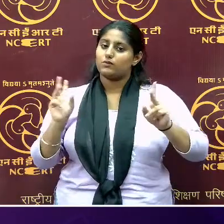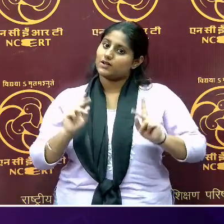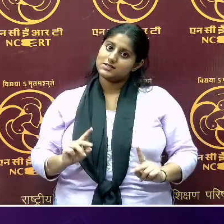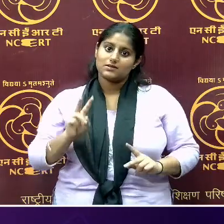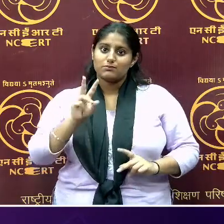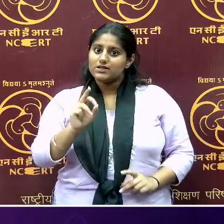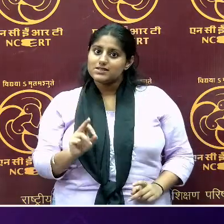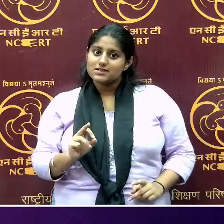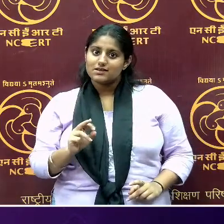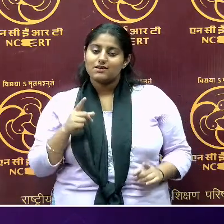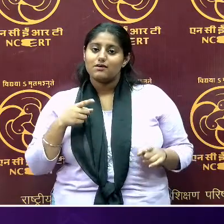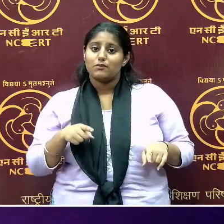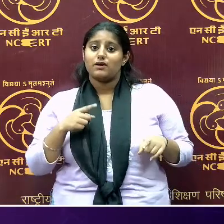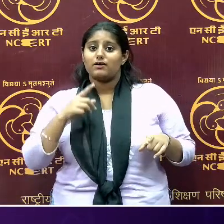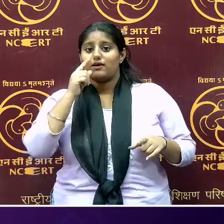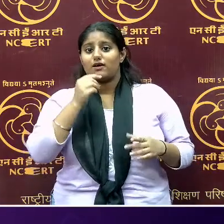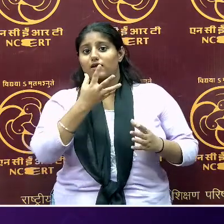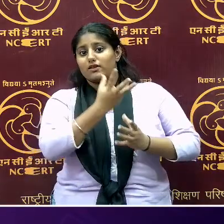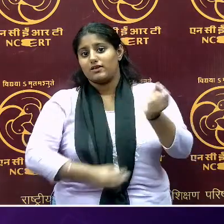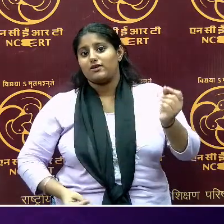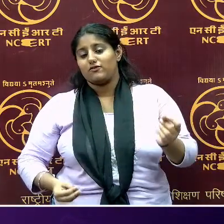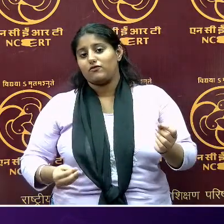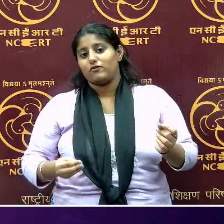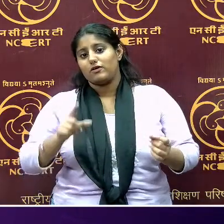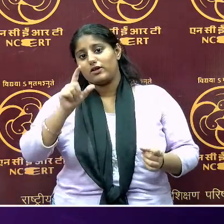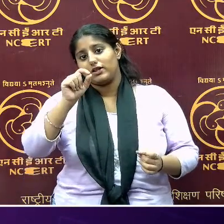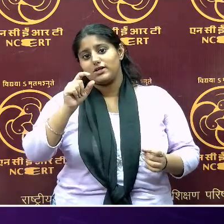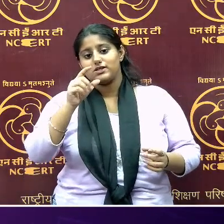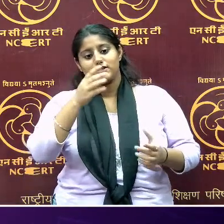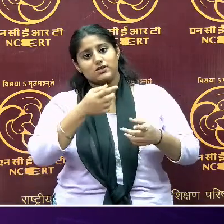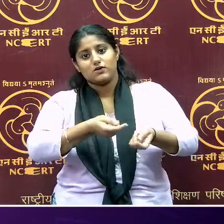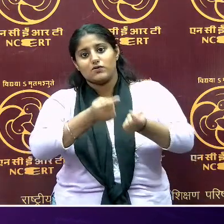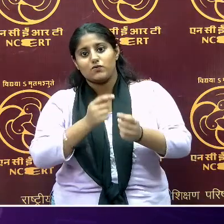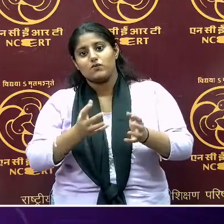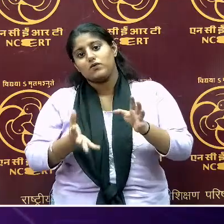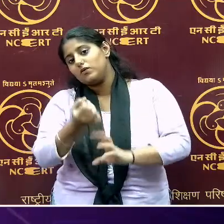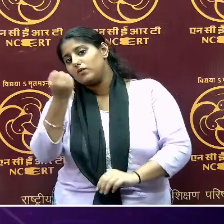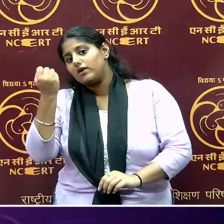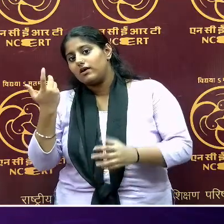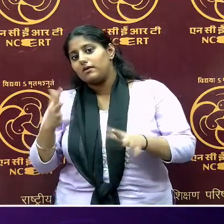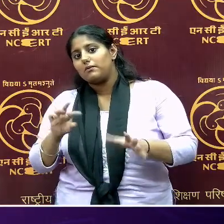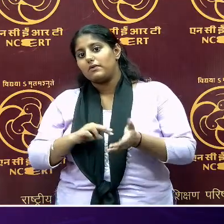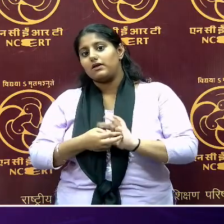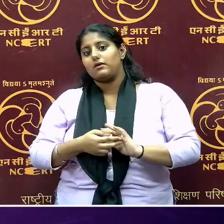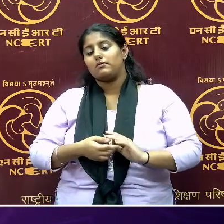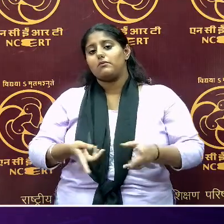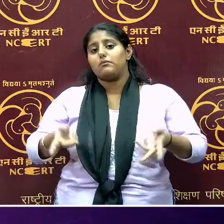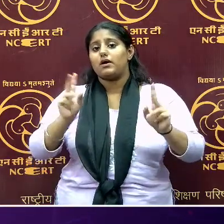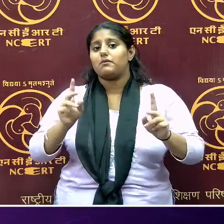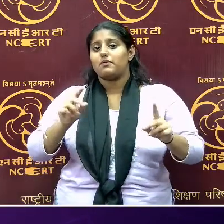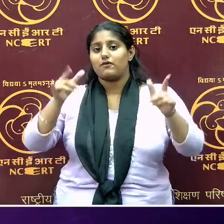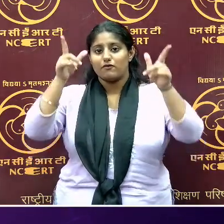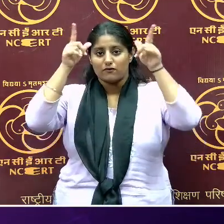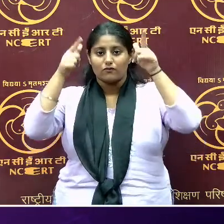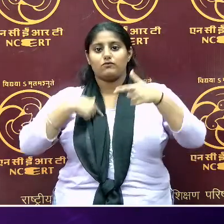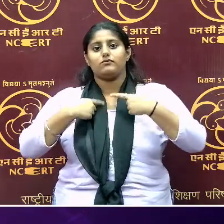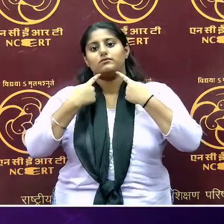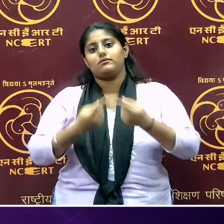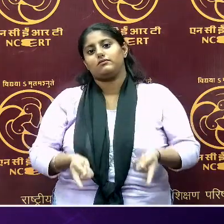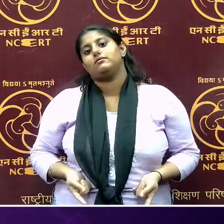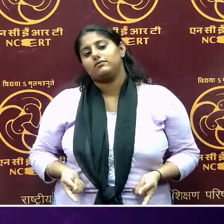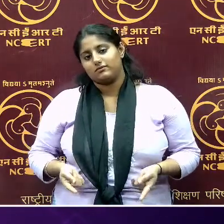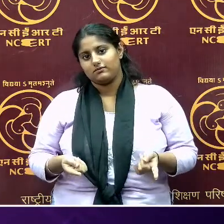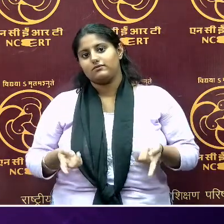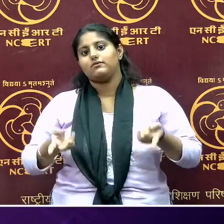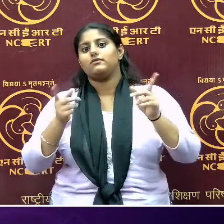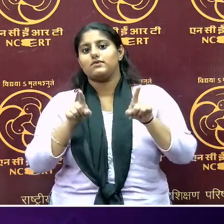20, but the thief has stolen already the 10 horses. So, he can make fool of him by making these puzzles. Yes. He used